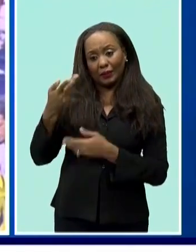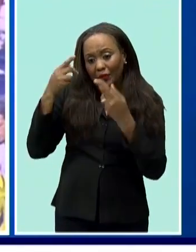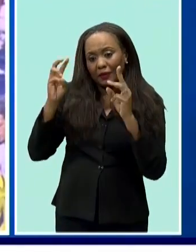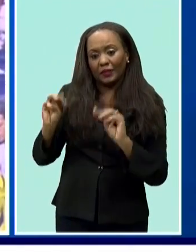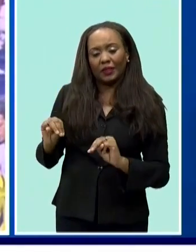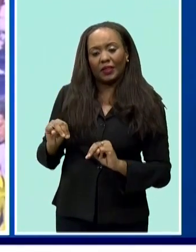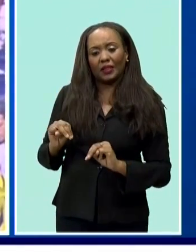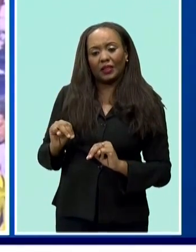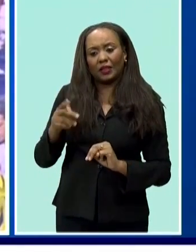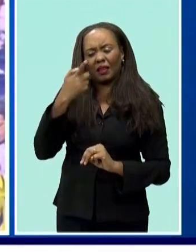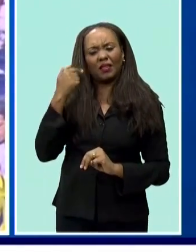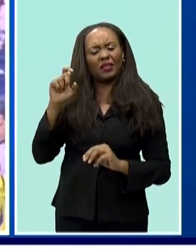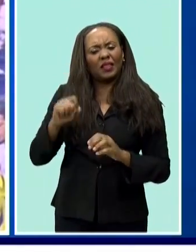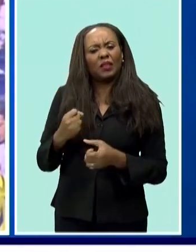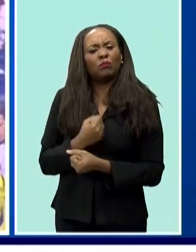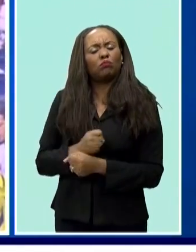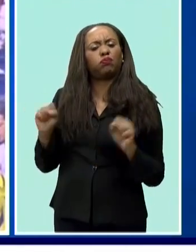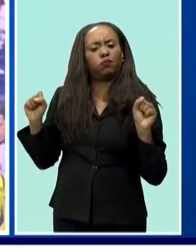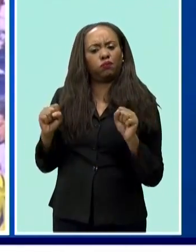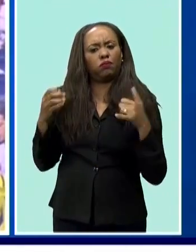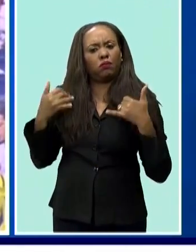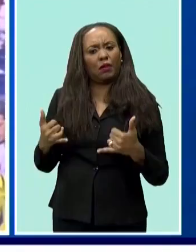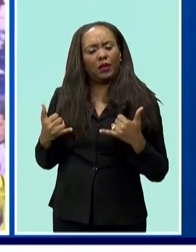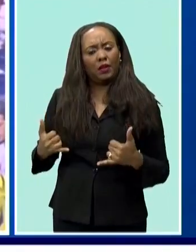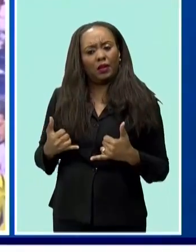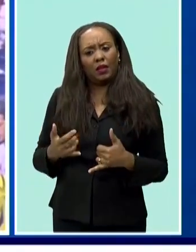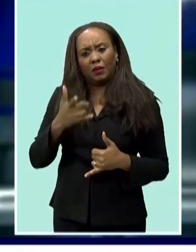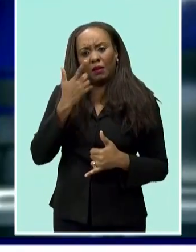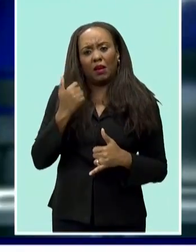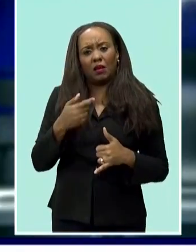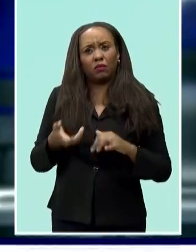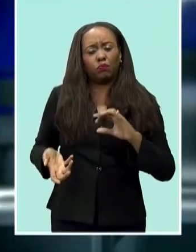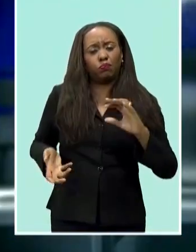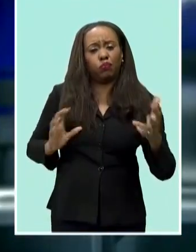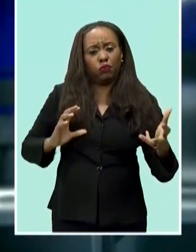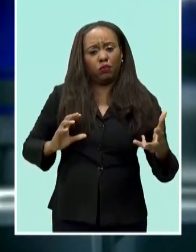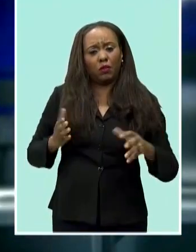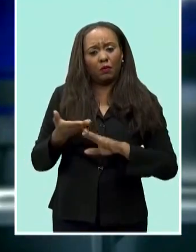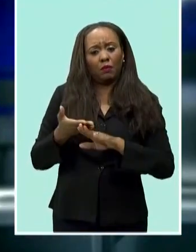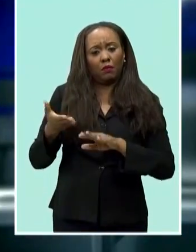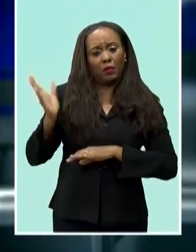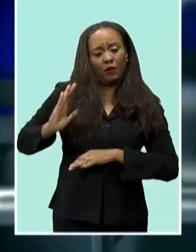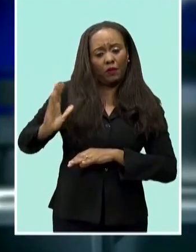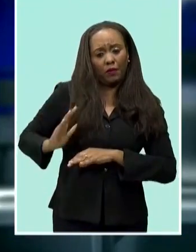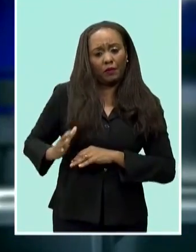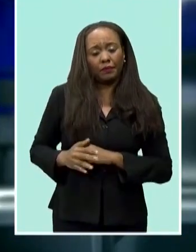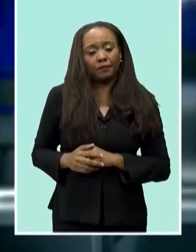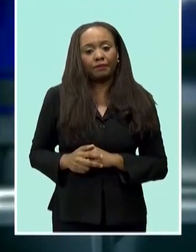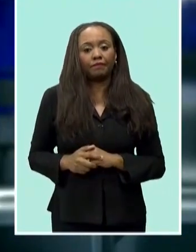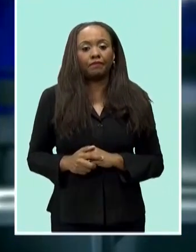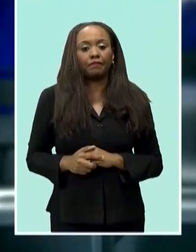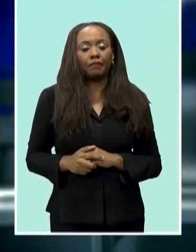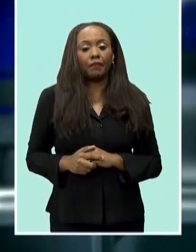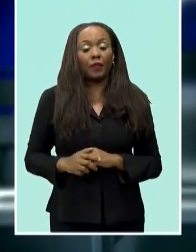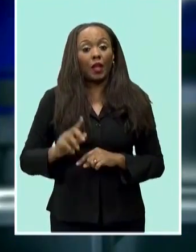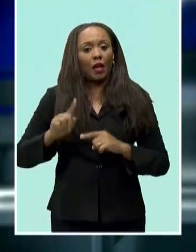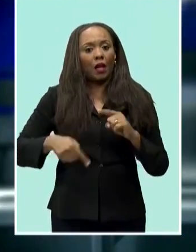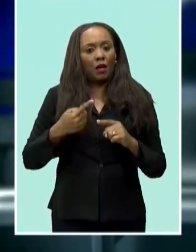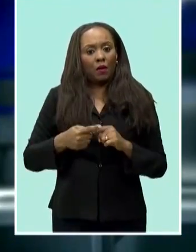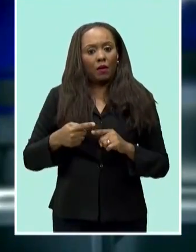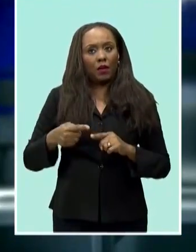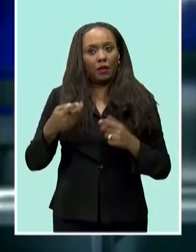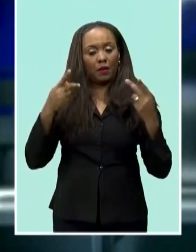of the mire that we found ourselves in when we came into government. Well, Lisa, once the Prime Minister wraps up her visit